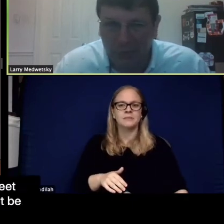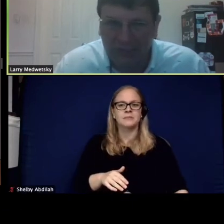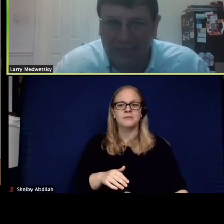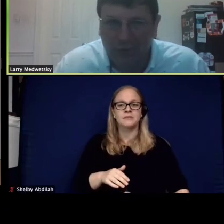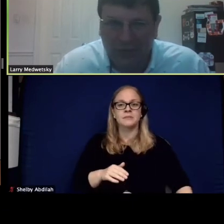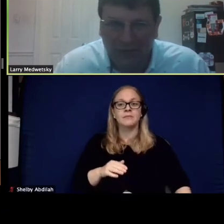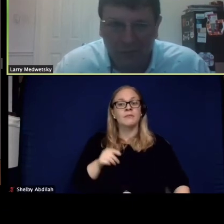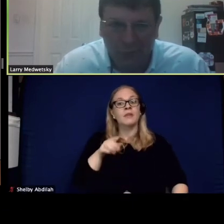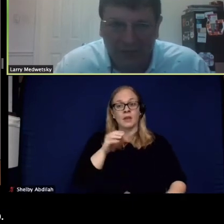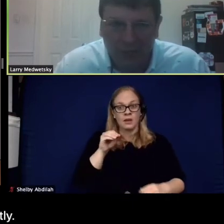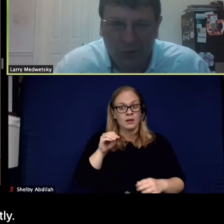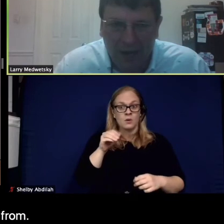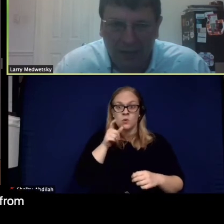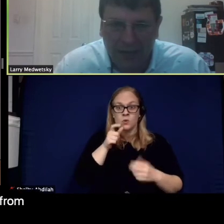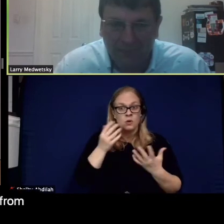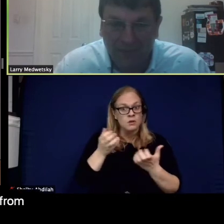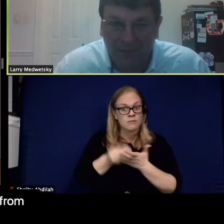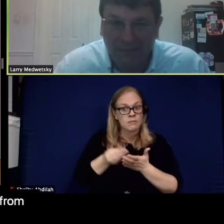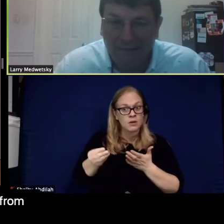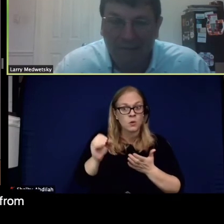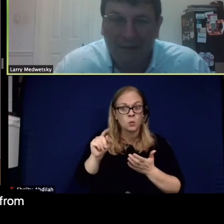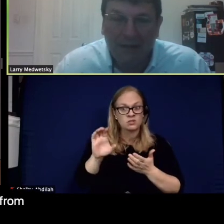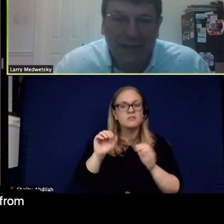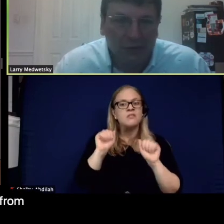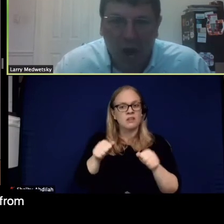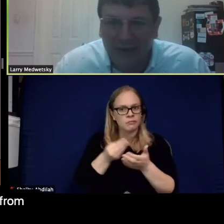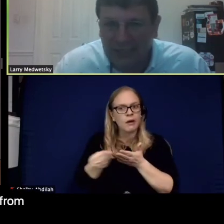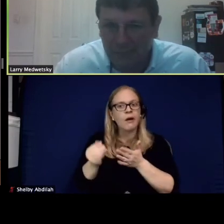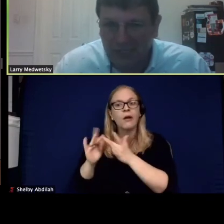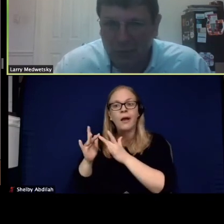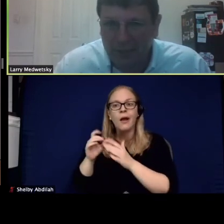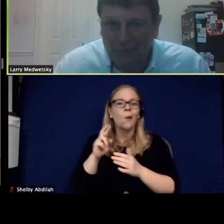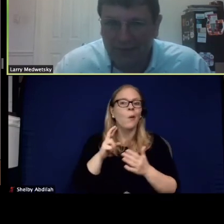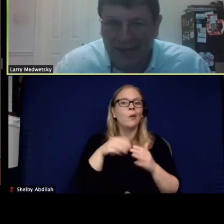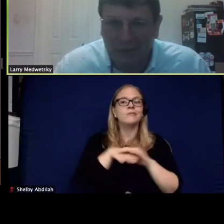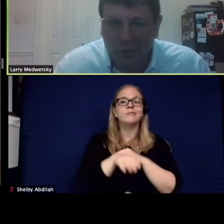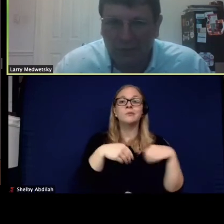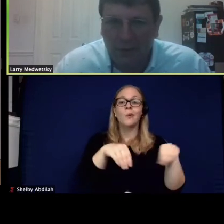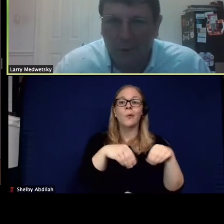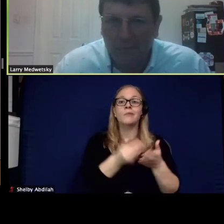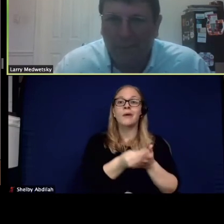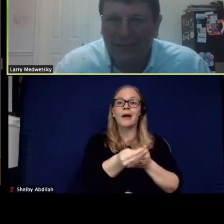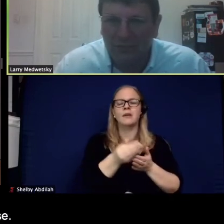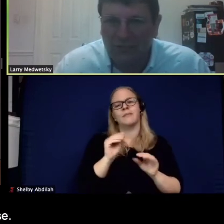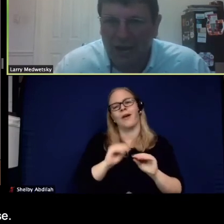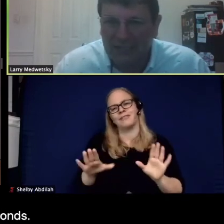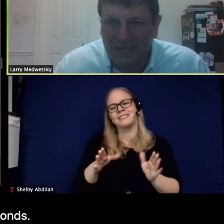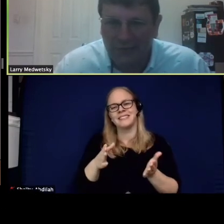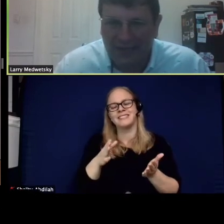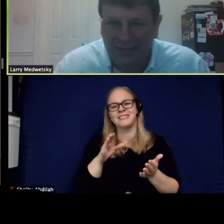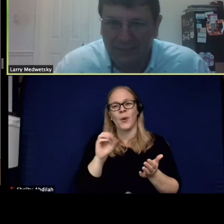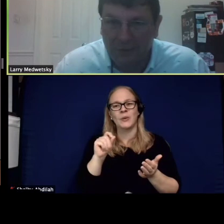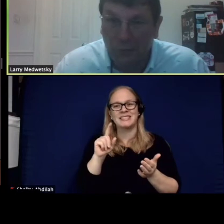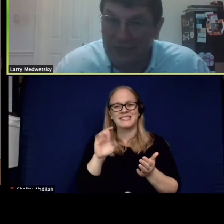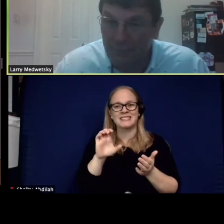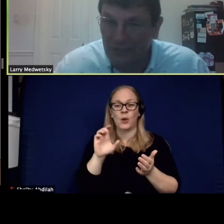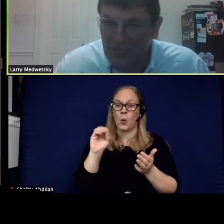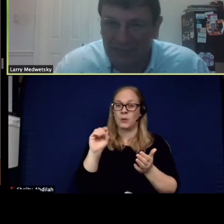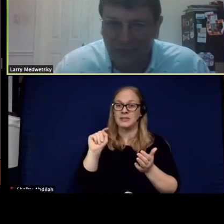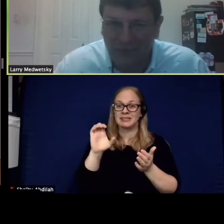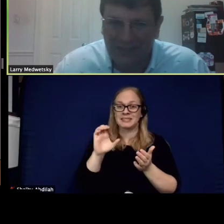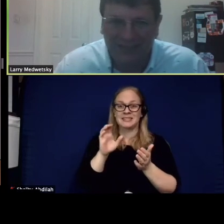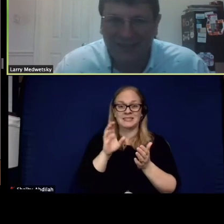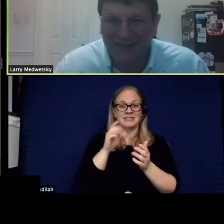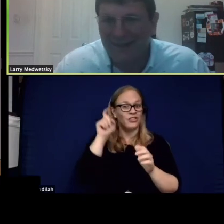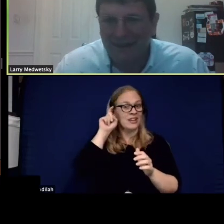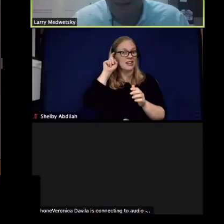able to purchase them directly from retail or online. Now, they'll obviously be cheaper than those bundled cost hearing aids. What is a bundled cost